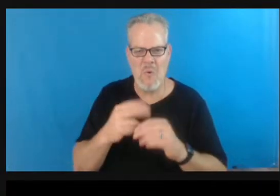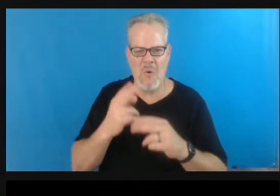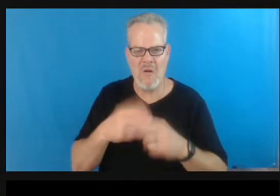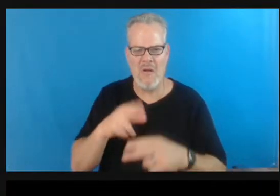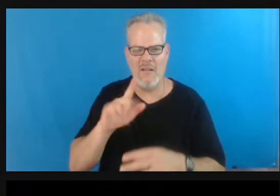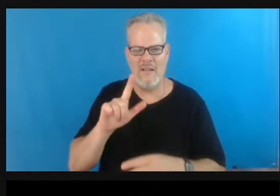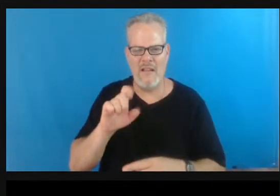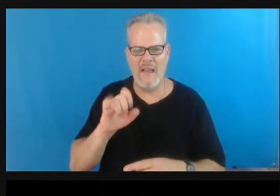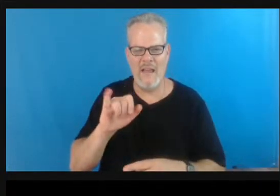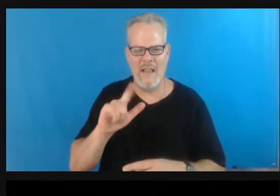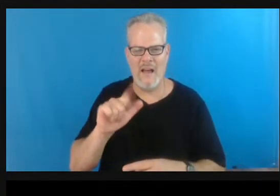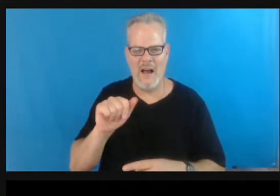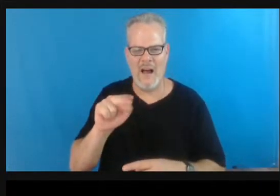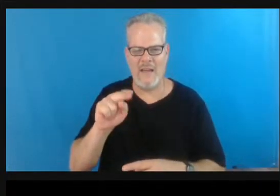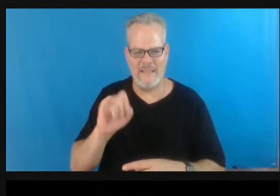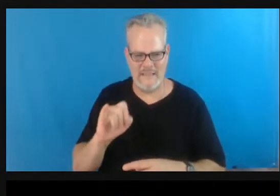down.